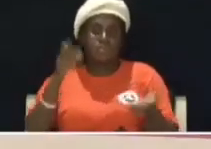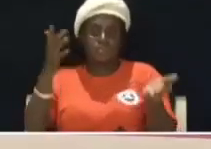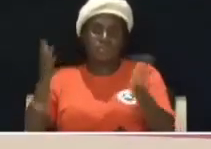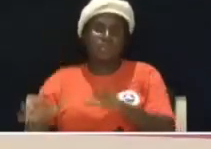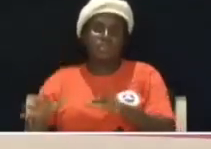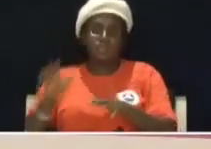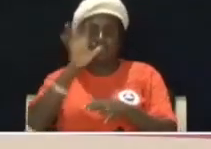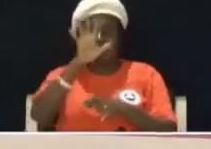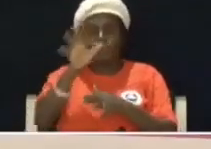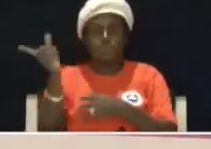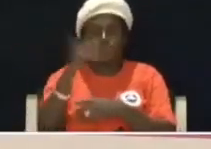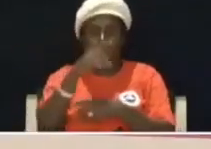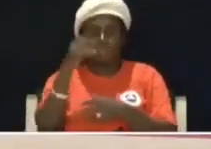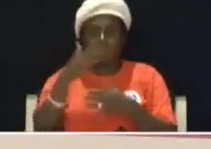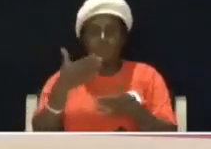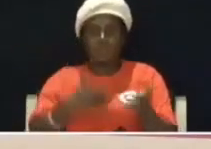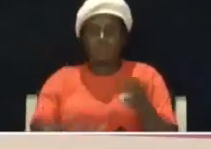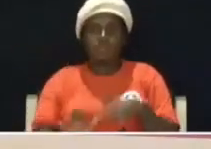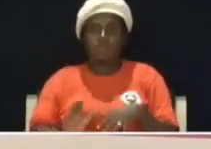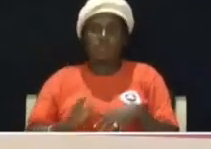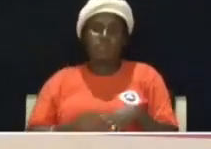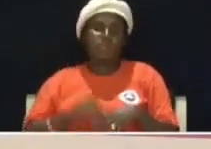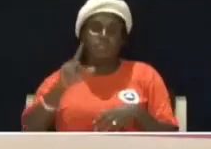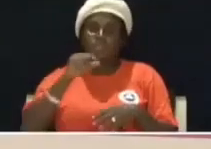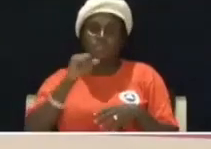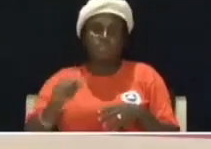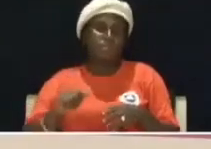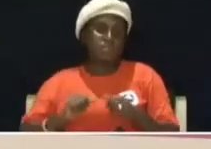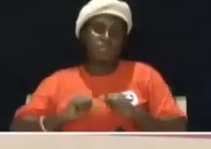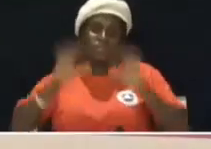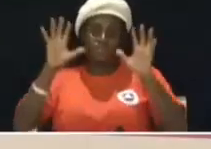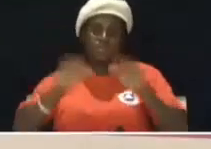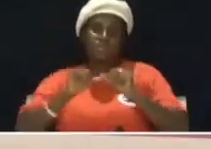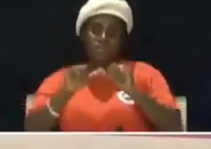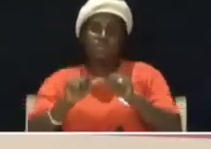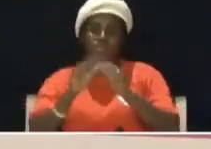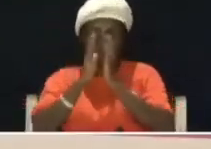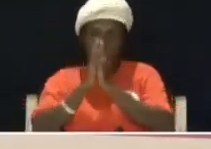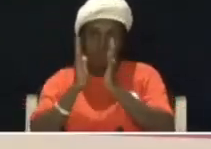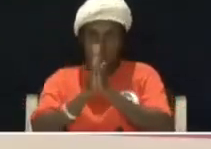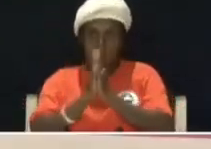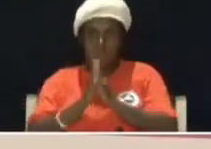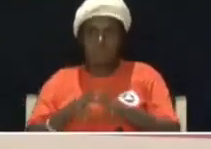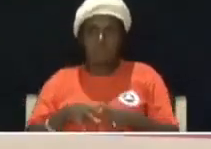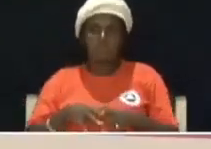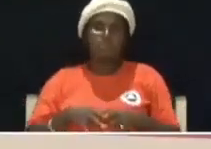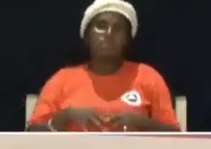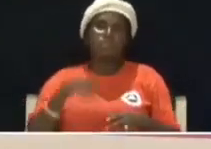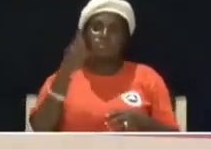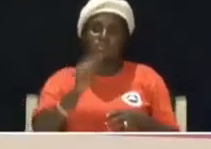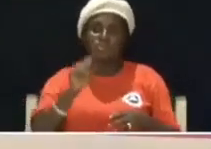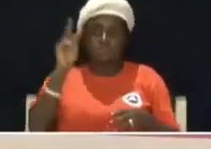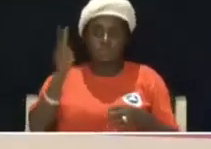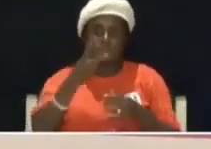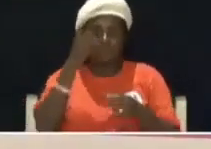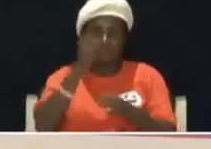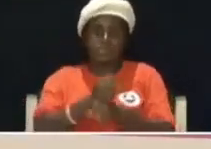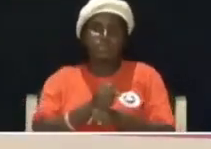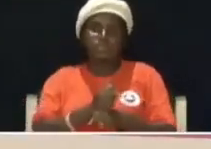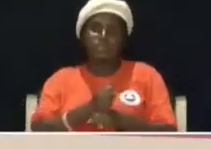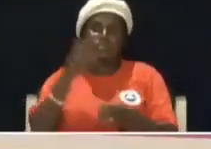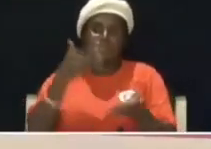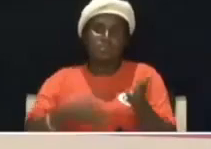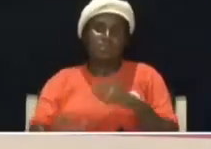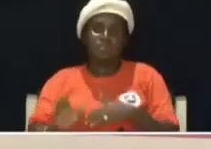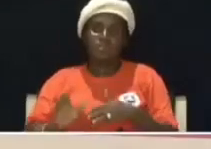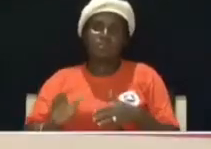birth. I did not give up. I continued praying. The second year, he gave birth